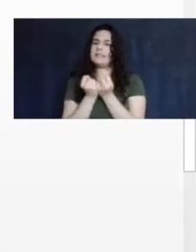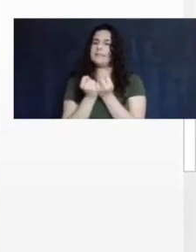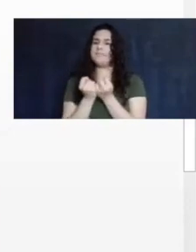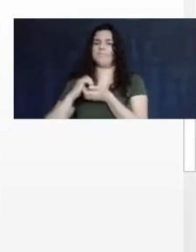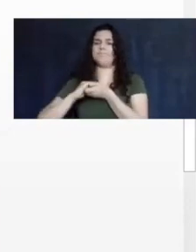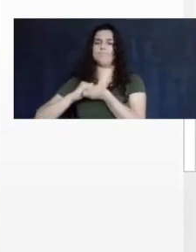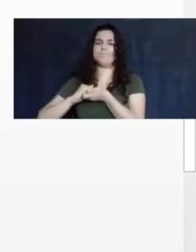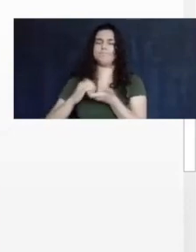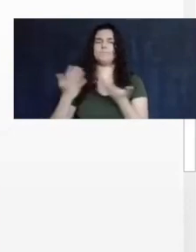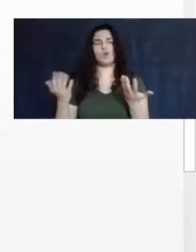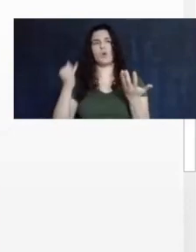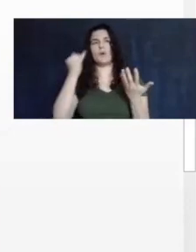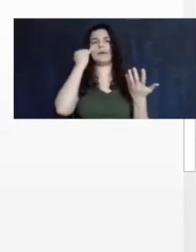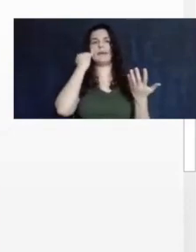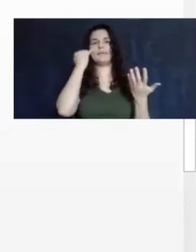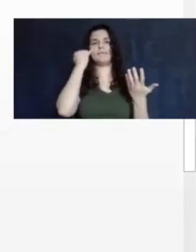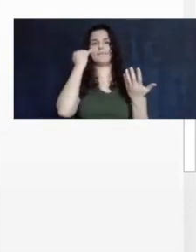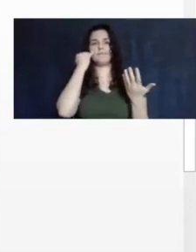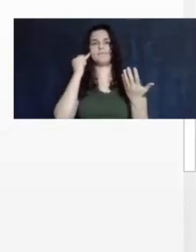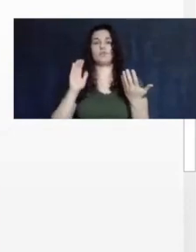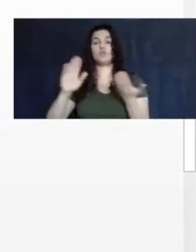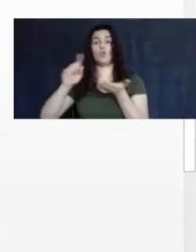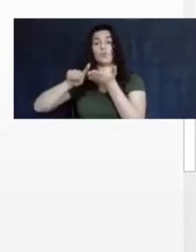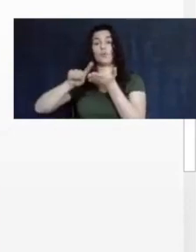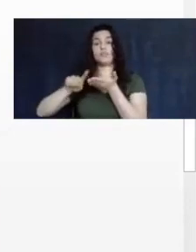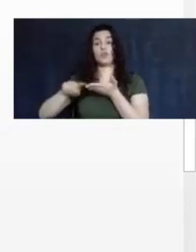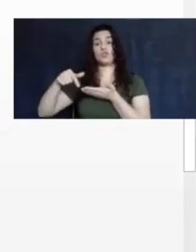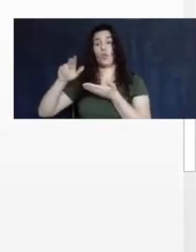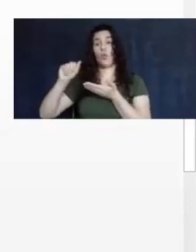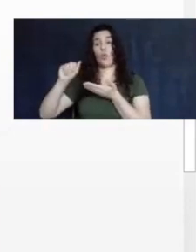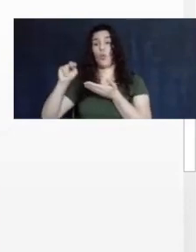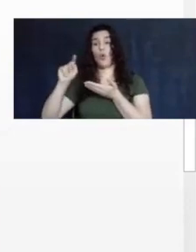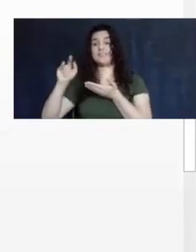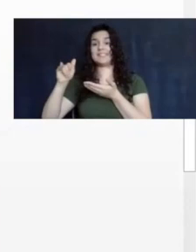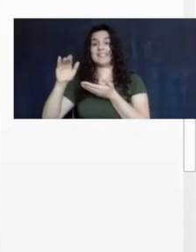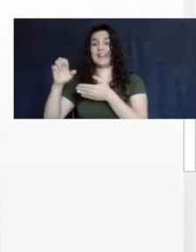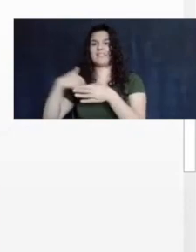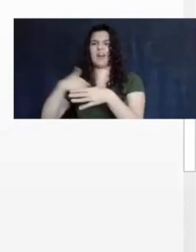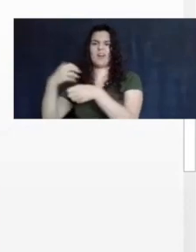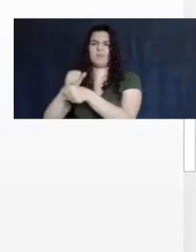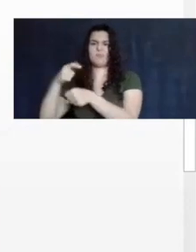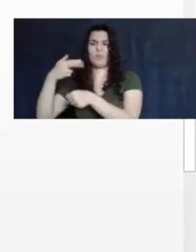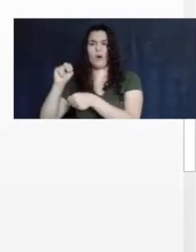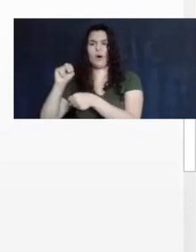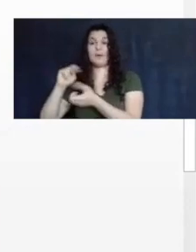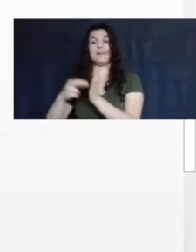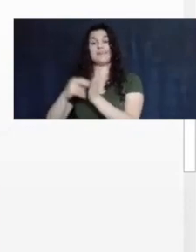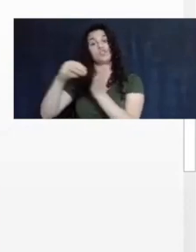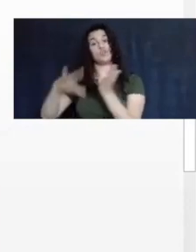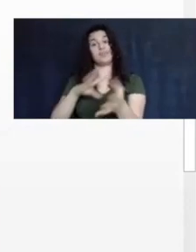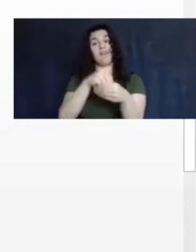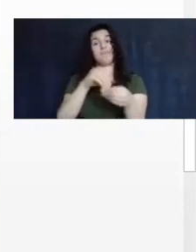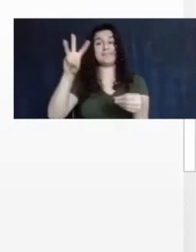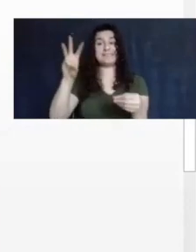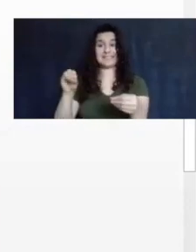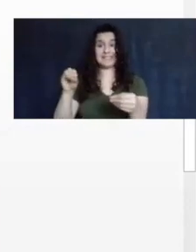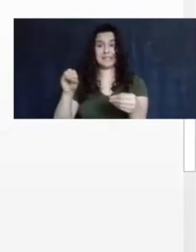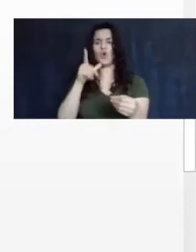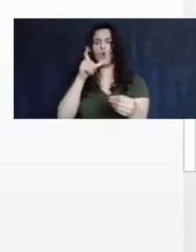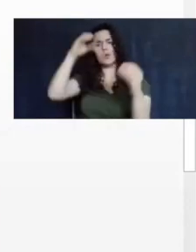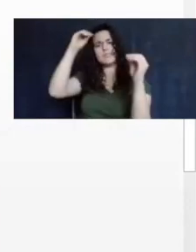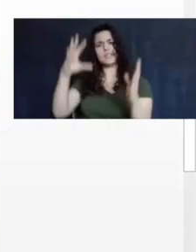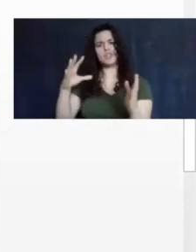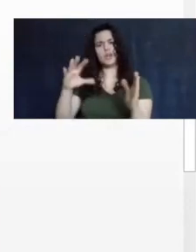a quantitative research course, and there are 60 of you in there. There'll be 4 faculty, maybe